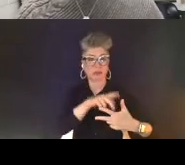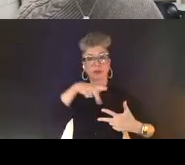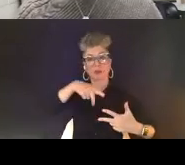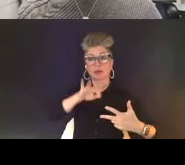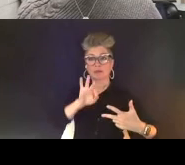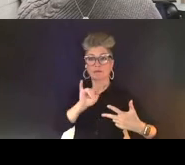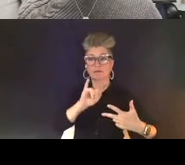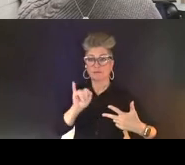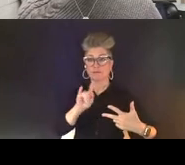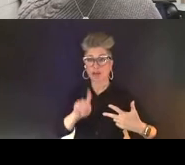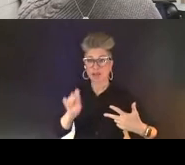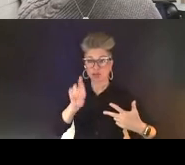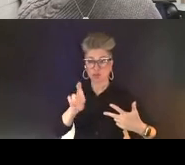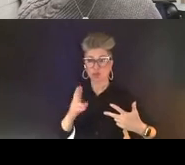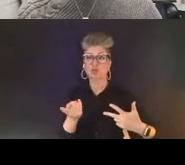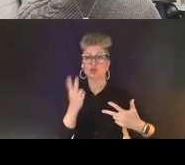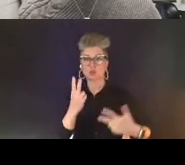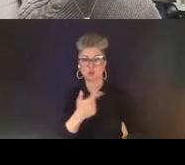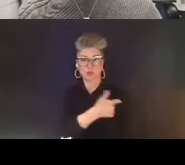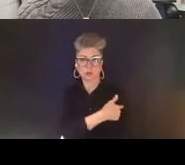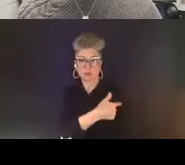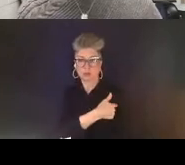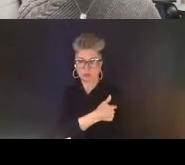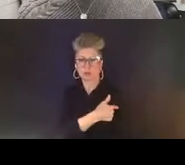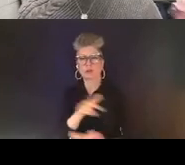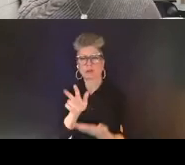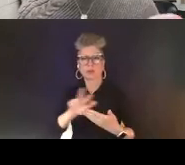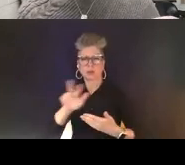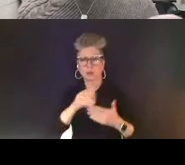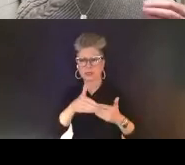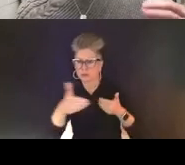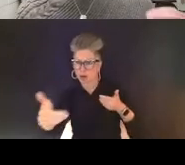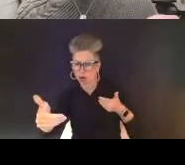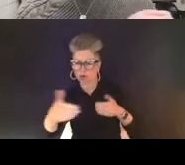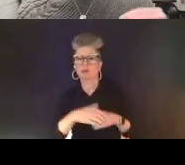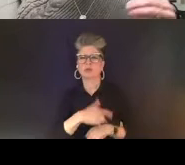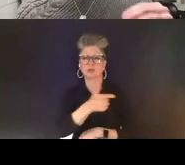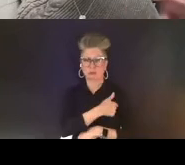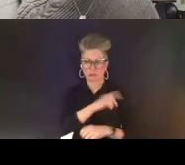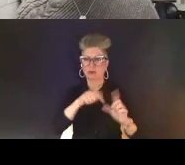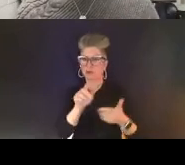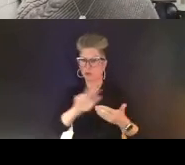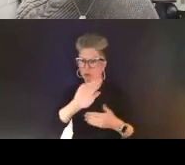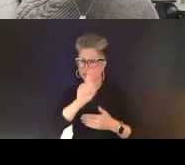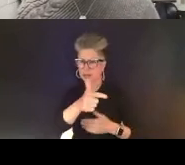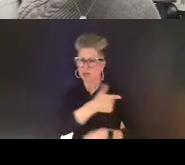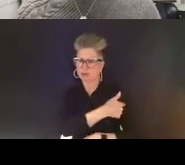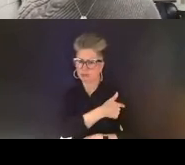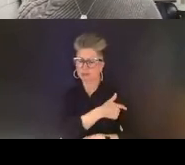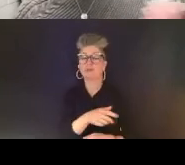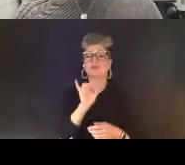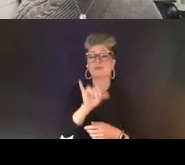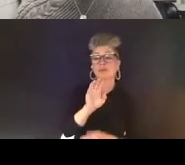that's a 2 injection series separated by 21 days. It is an mRNA vaccine. We're going to talk about what that